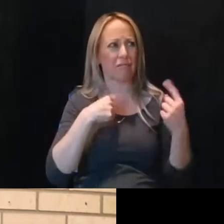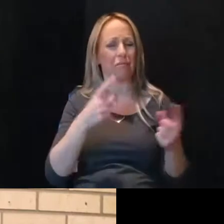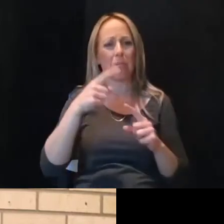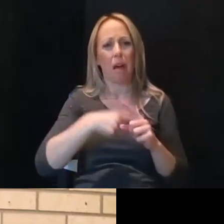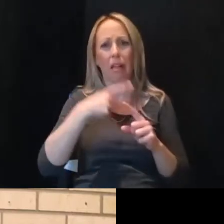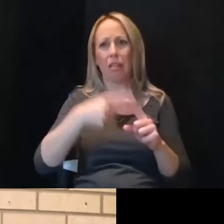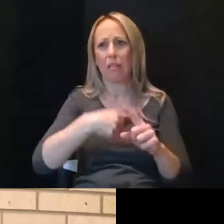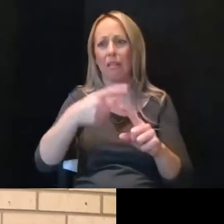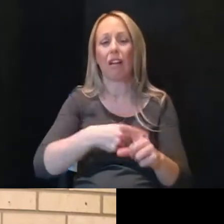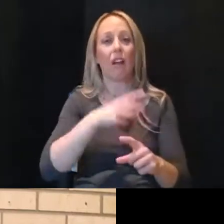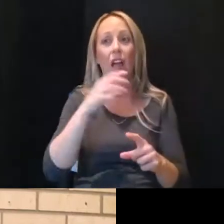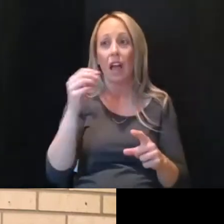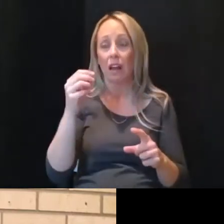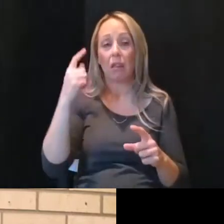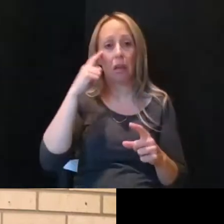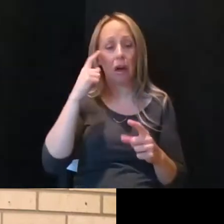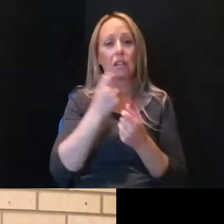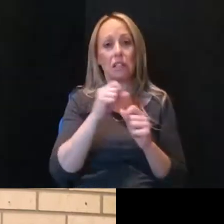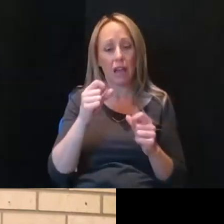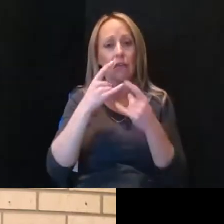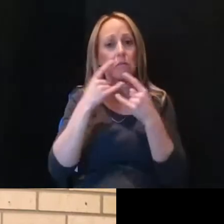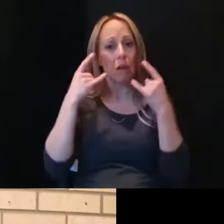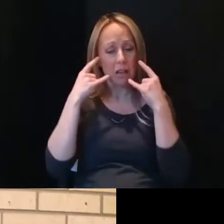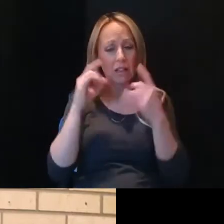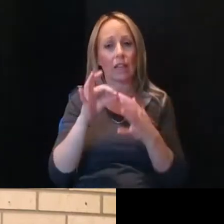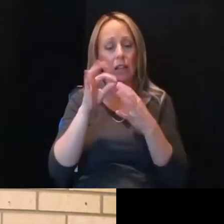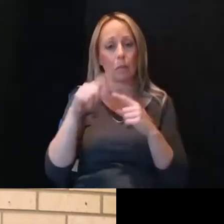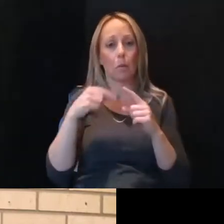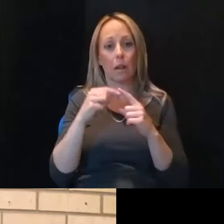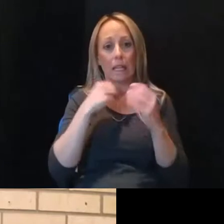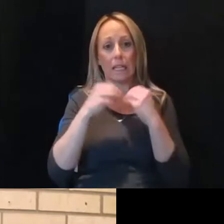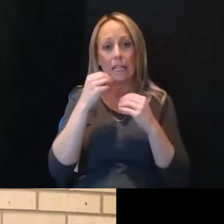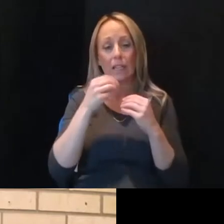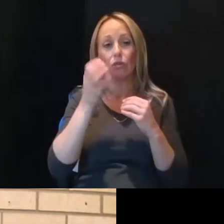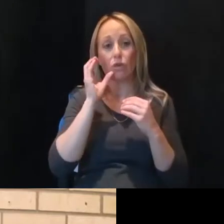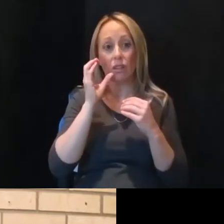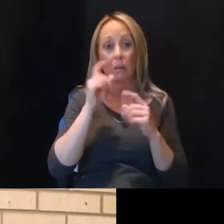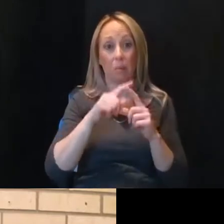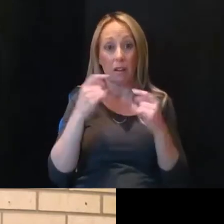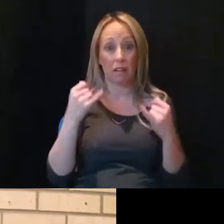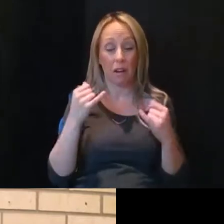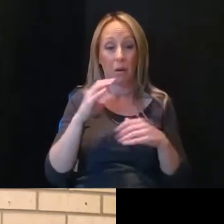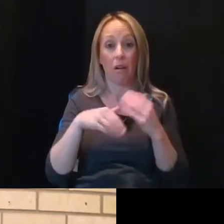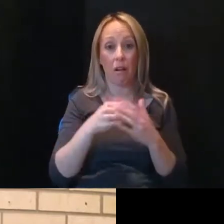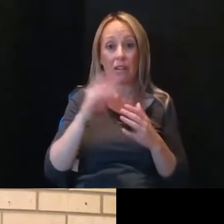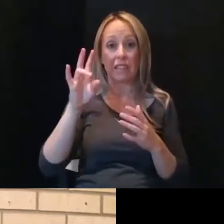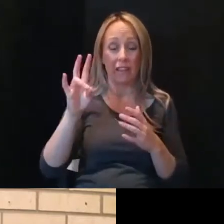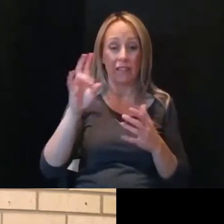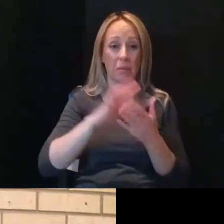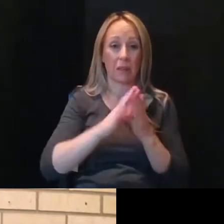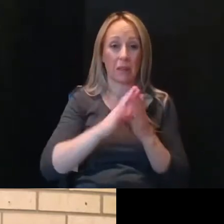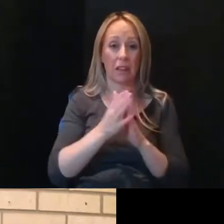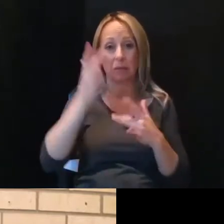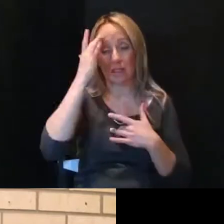were good and wore their masks except when they were eating and drinking. All 7 of them got sick. I talked